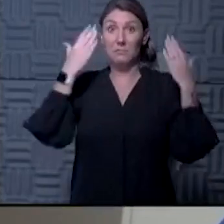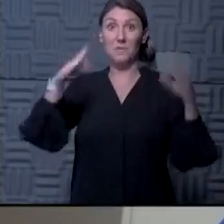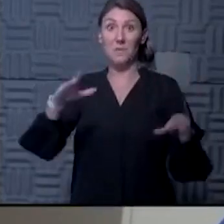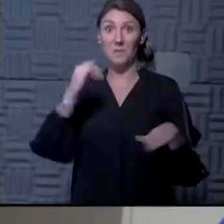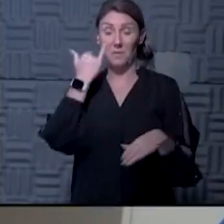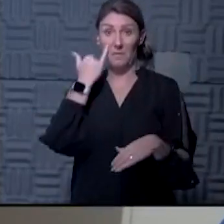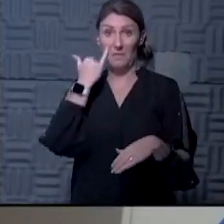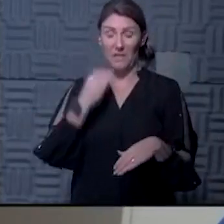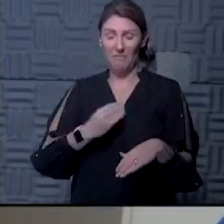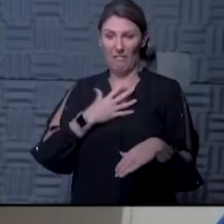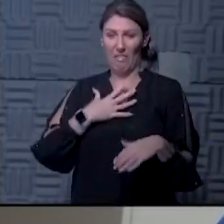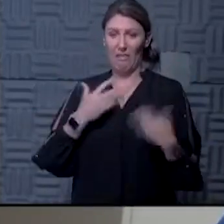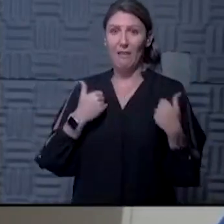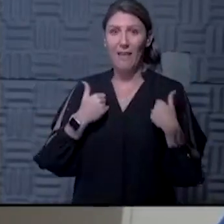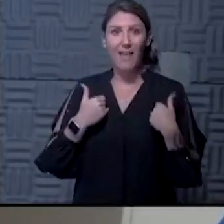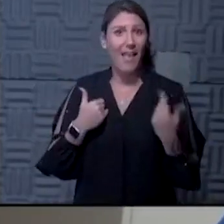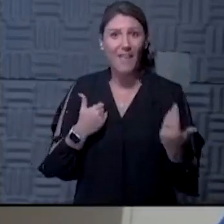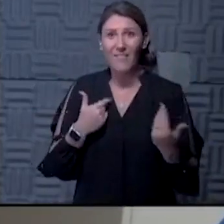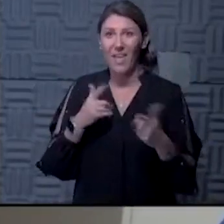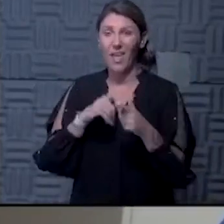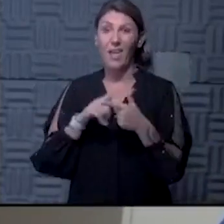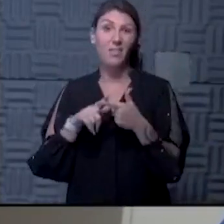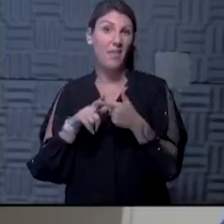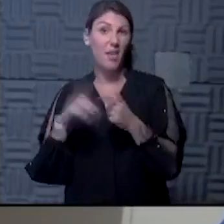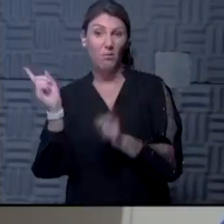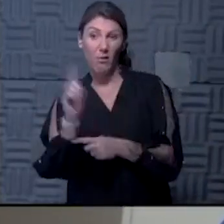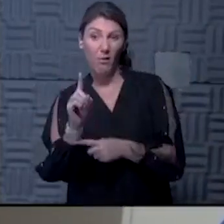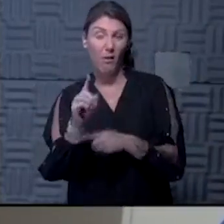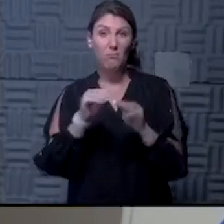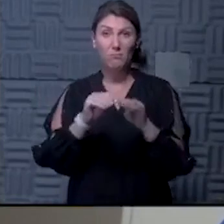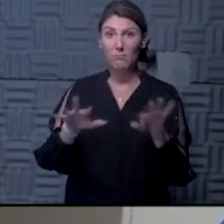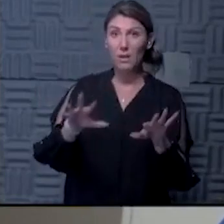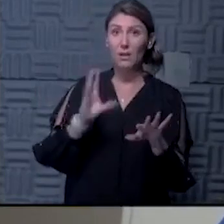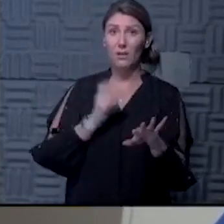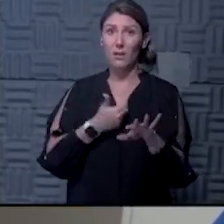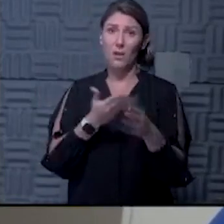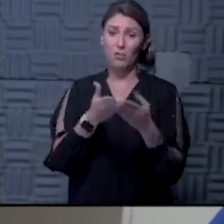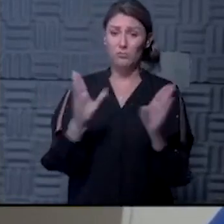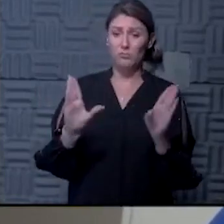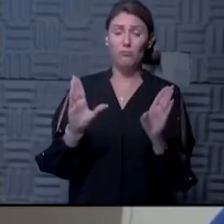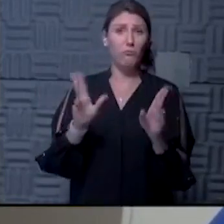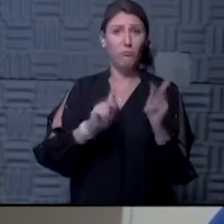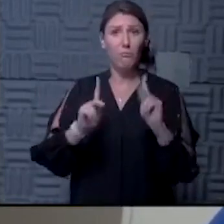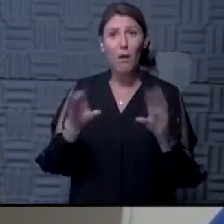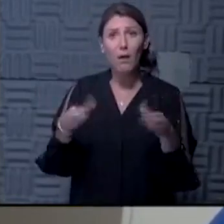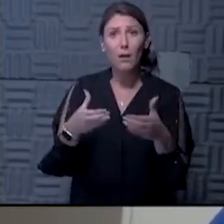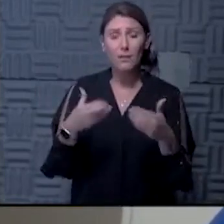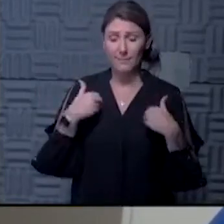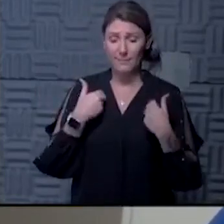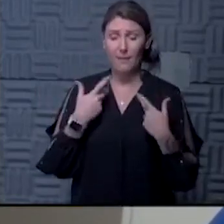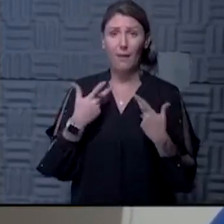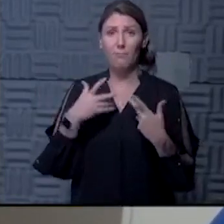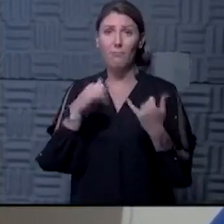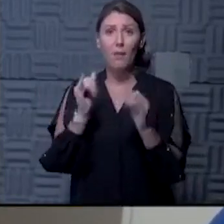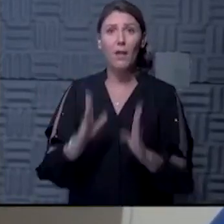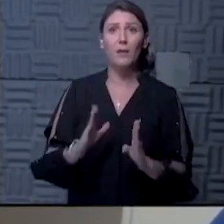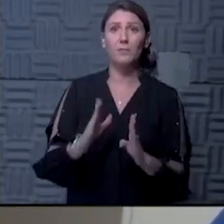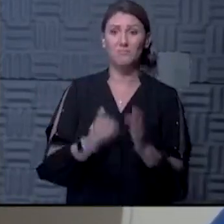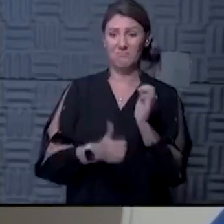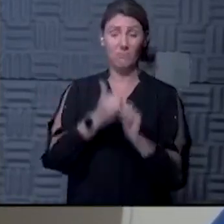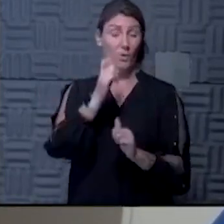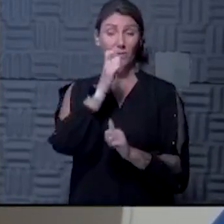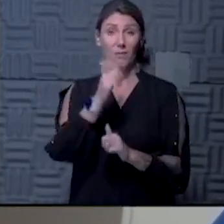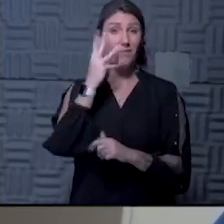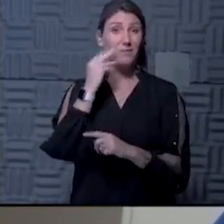have it, and we're bringing it in. And really, in our general population of our young players, most of them aren't experiencing any symptoms at